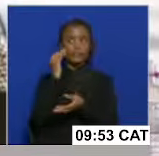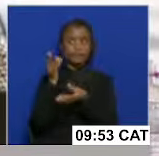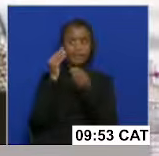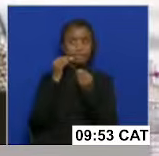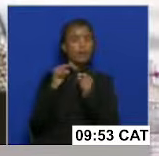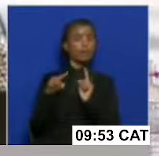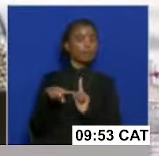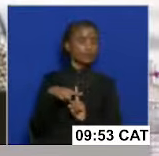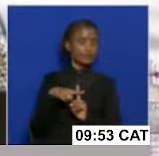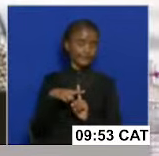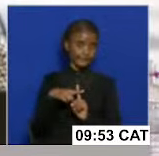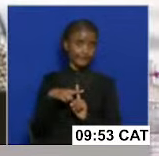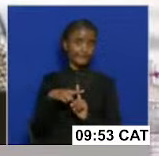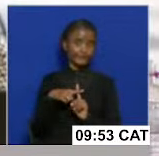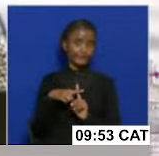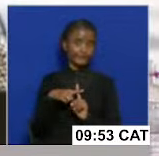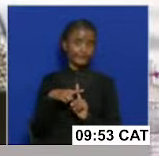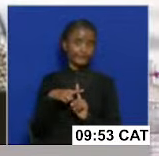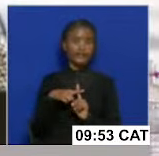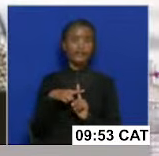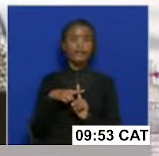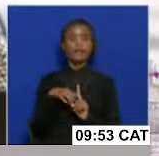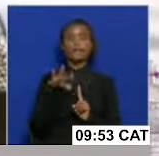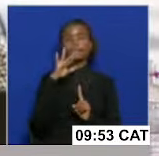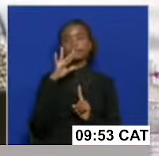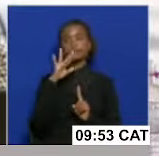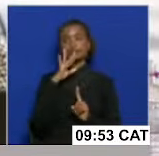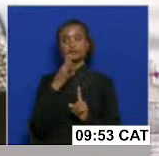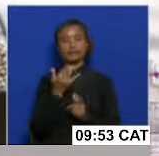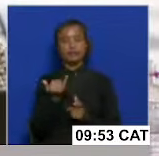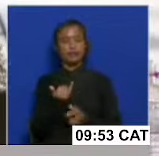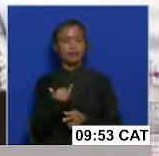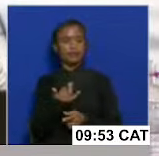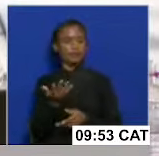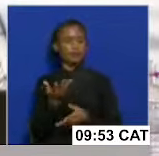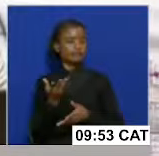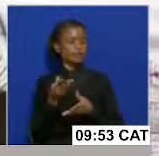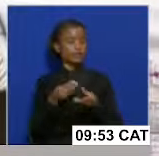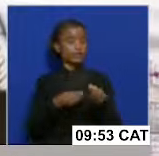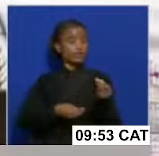then there can be an exchange of something after that information.